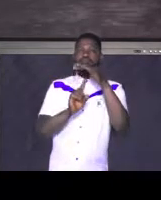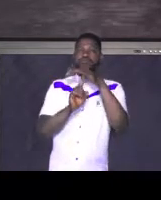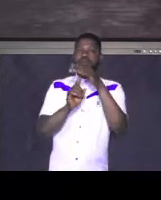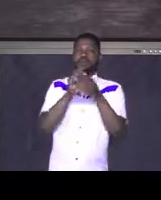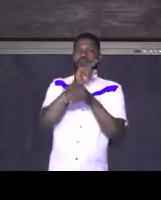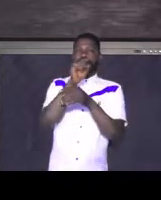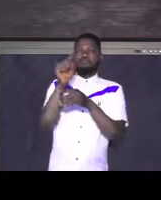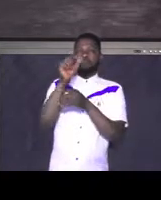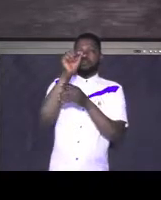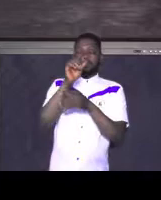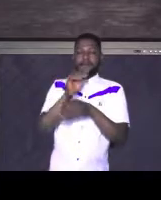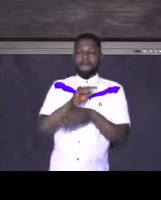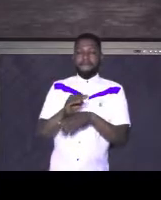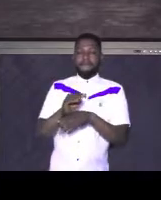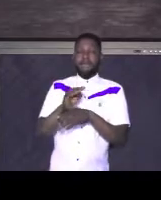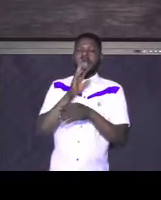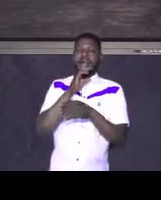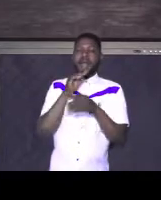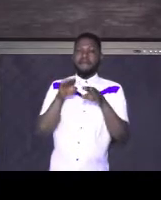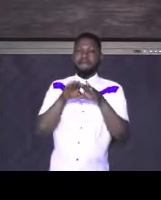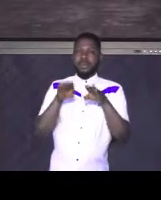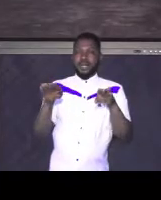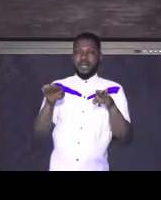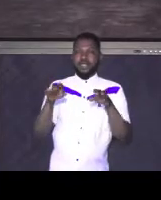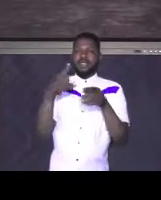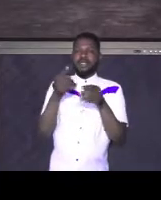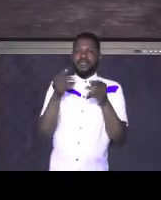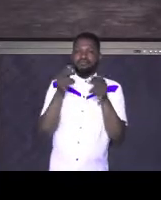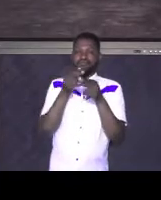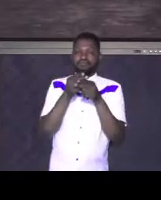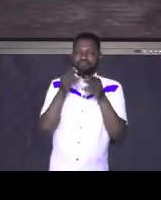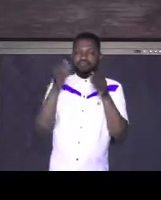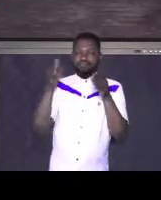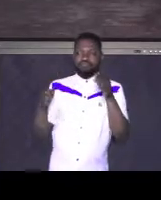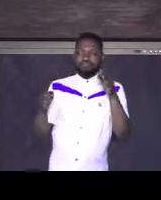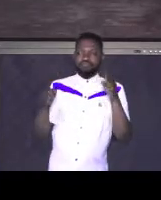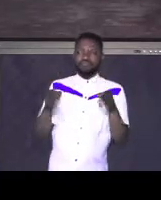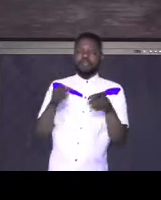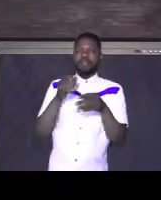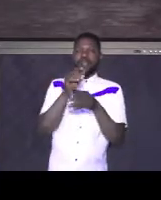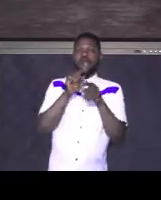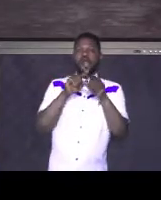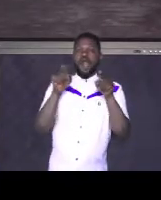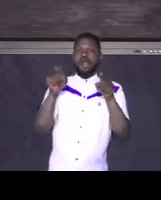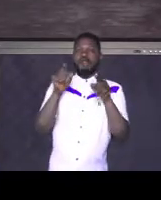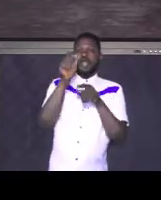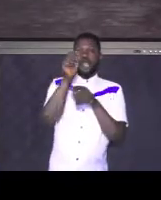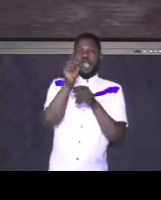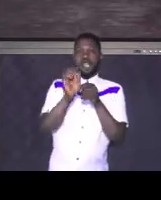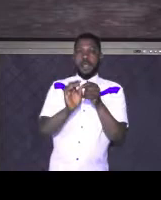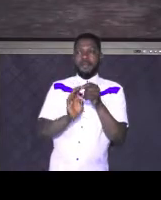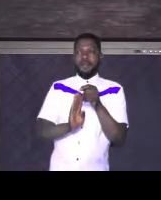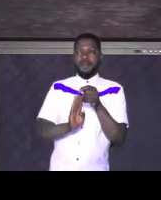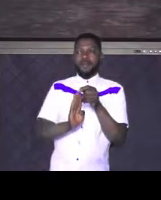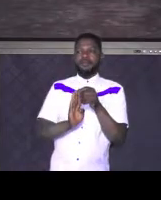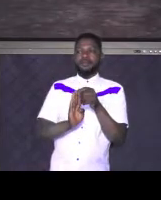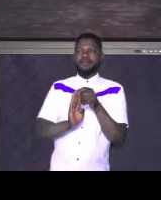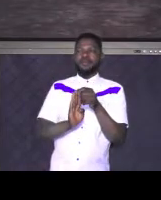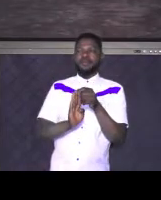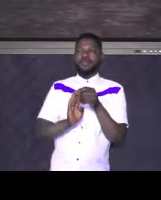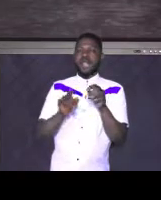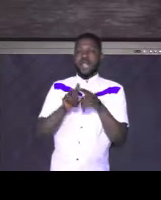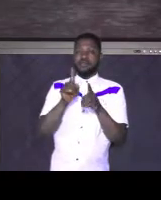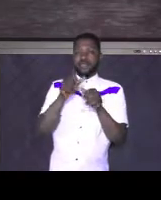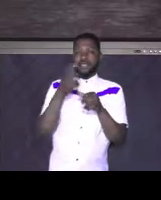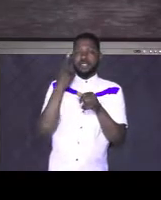top and the one below are parallel. So I label them. The shorter one, I label it A. The longer one, I label it